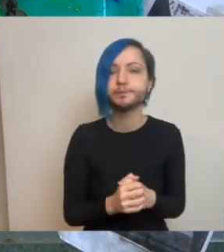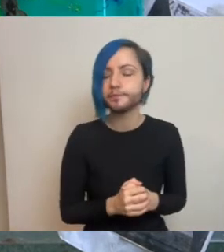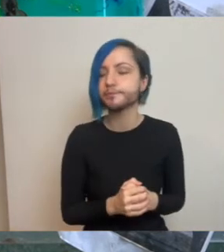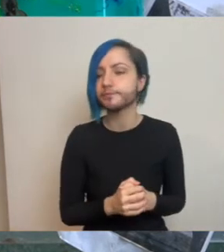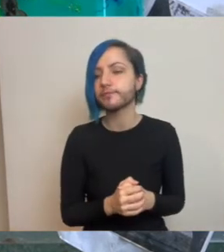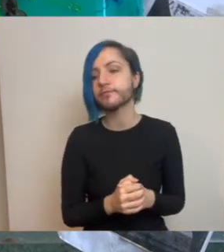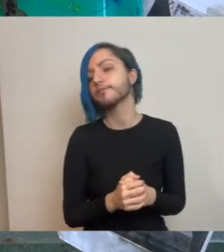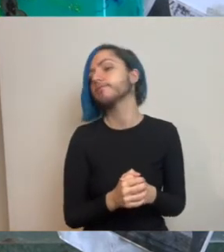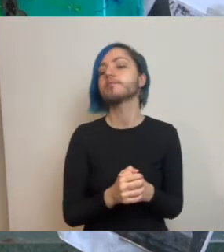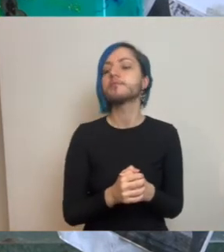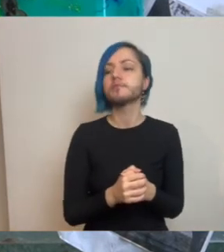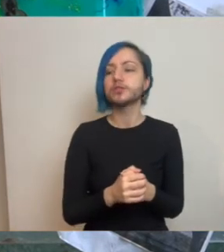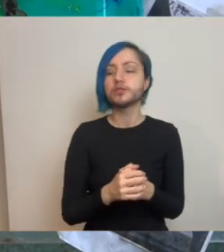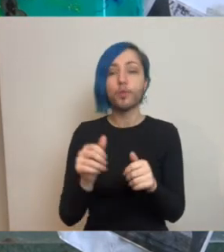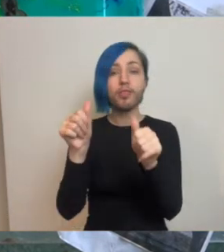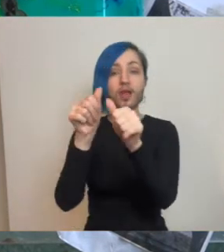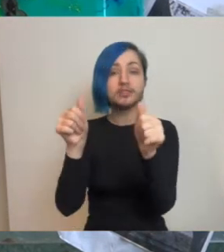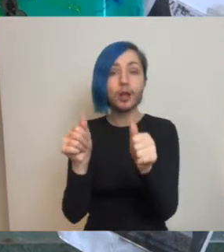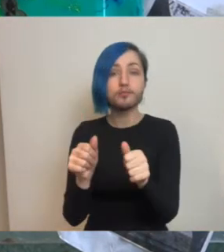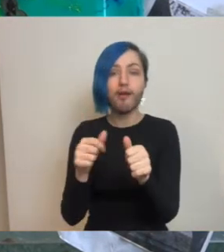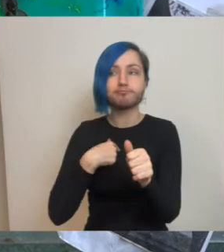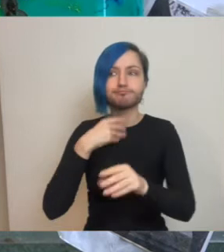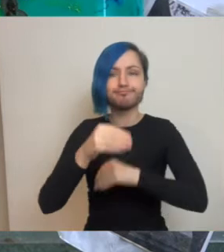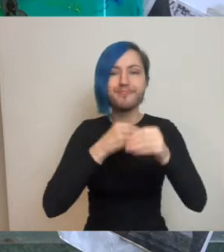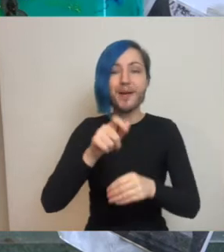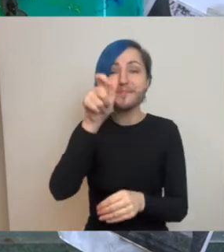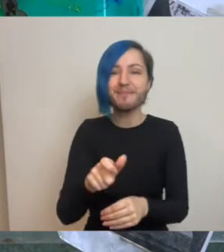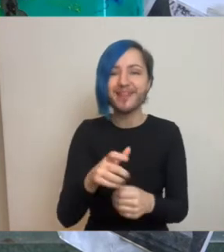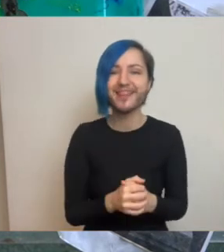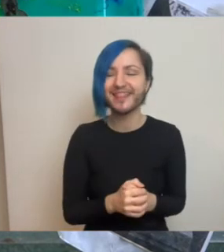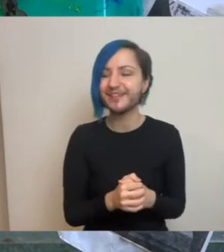So I'm changing these sculptures into people.